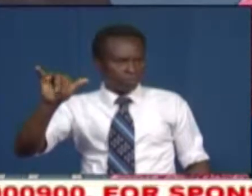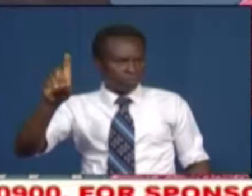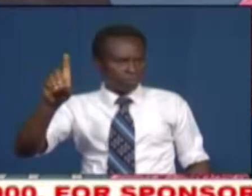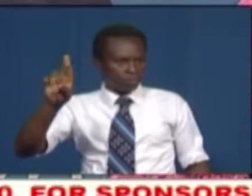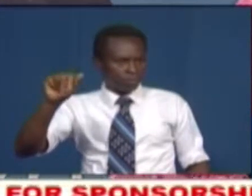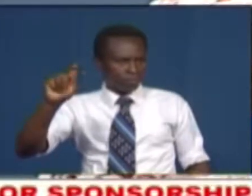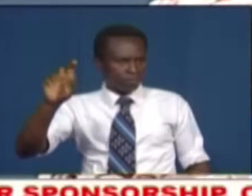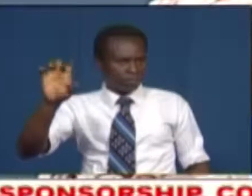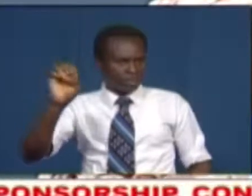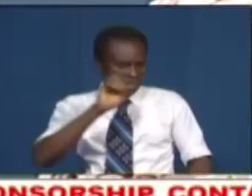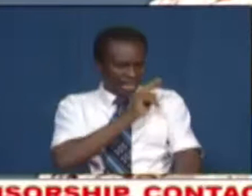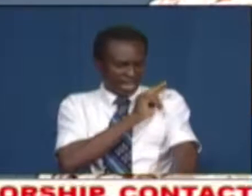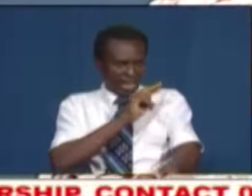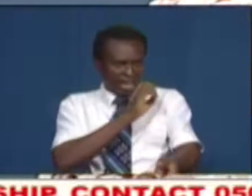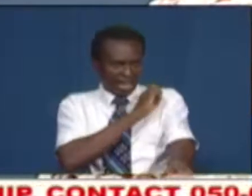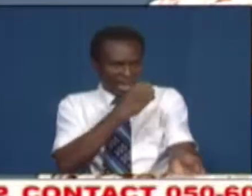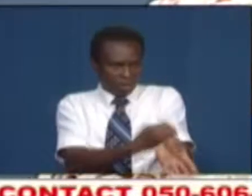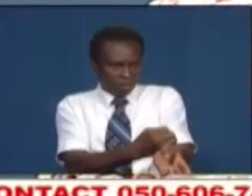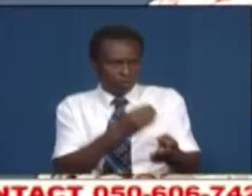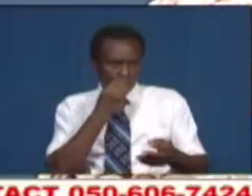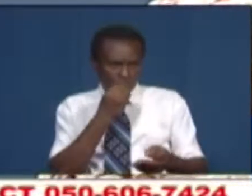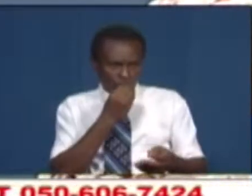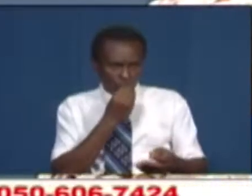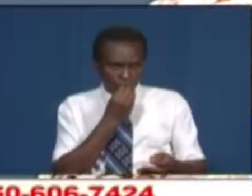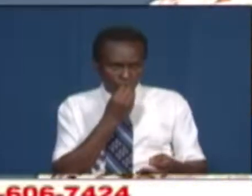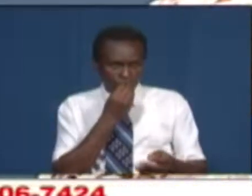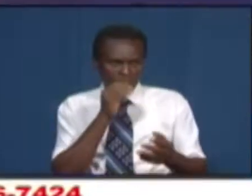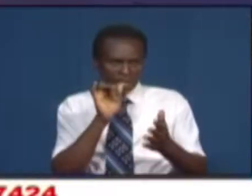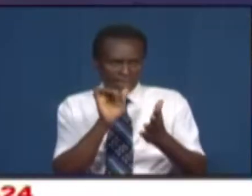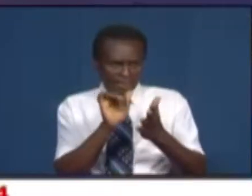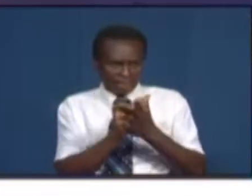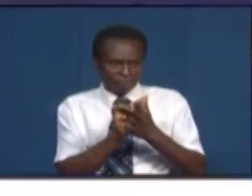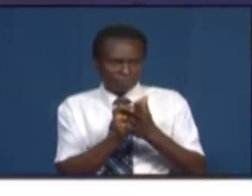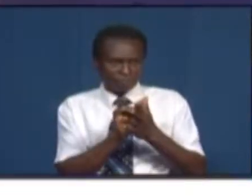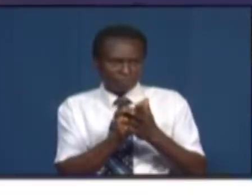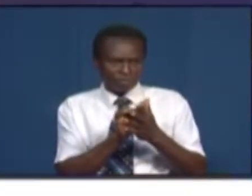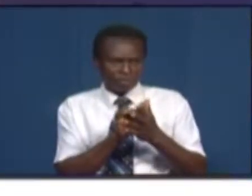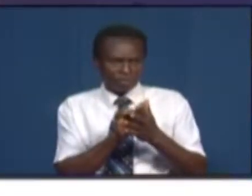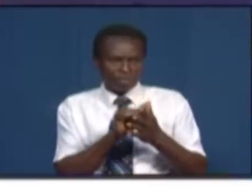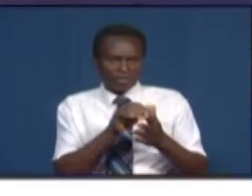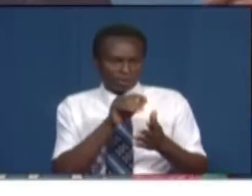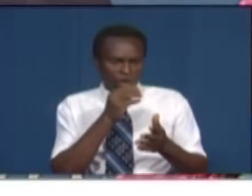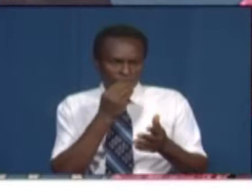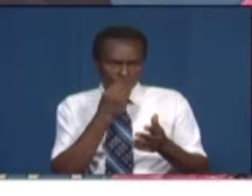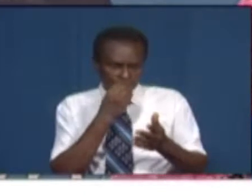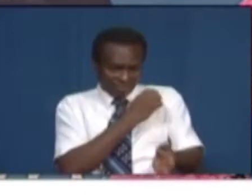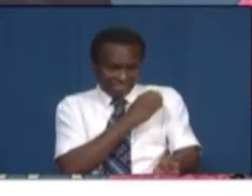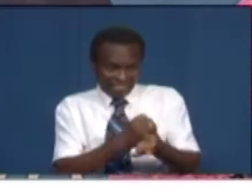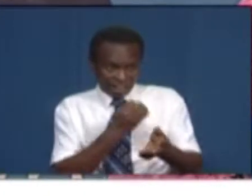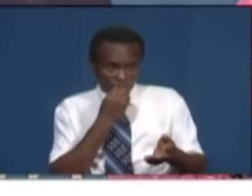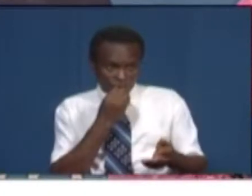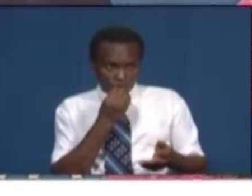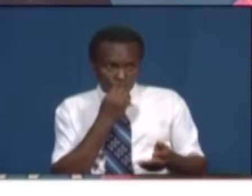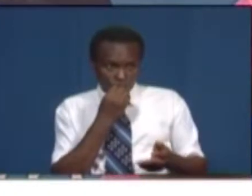think, people go straight to think about, let's say, industrialized foods or something. Mm-hmm. But I do say